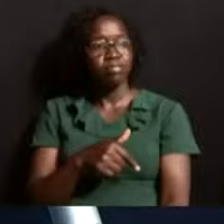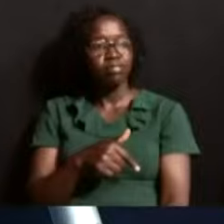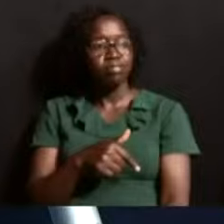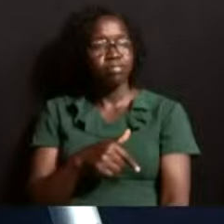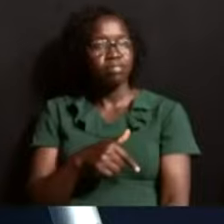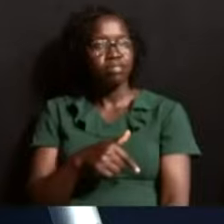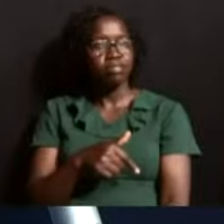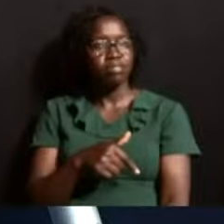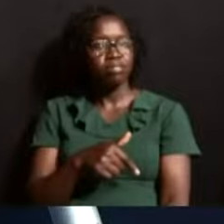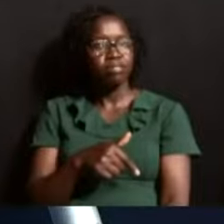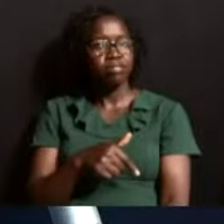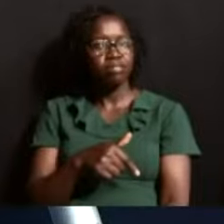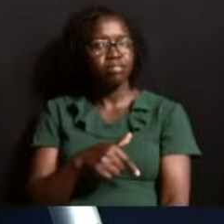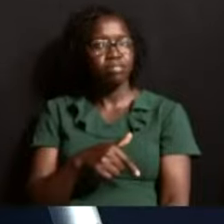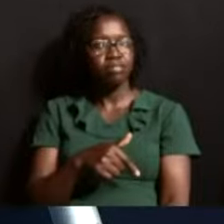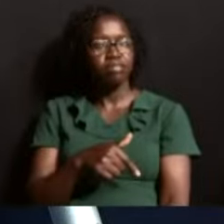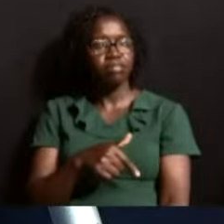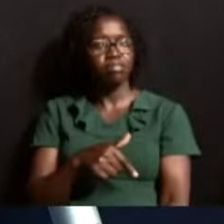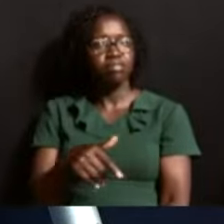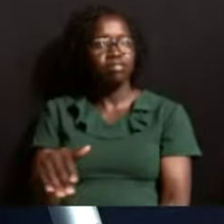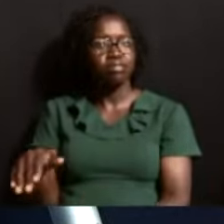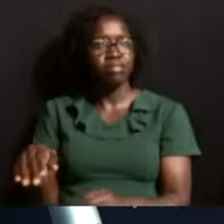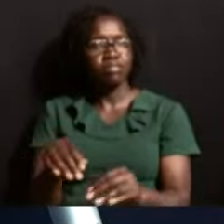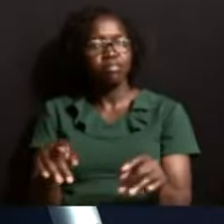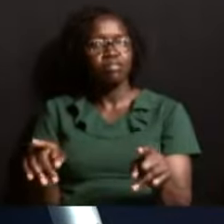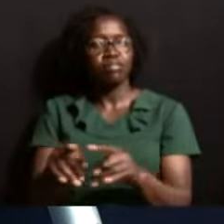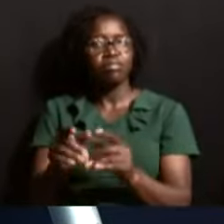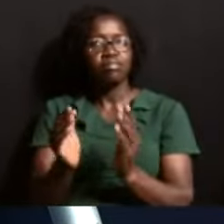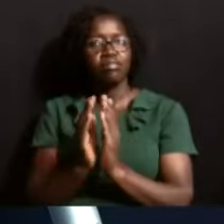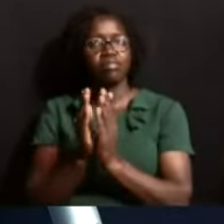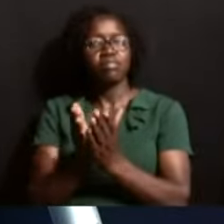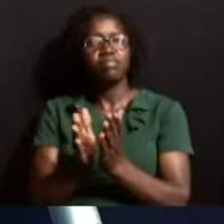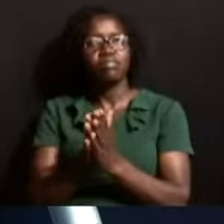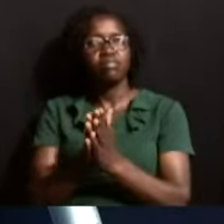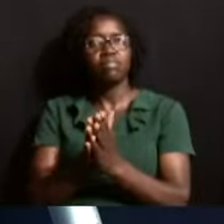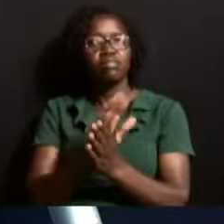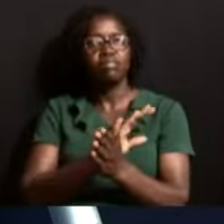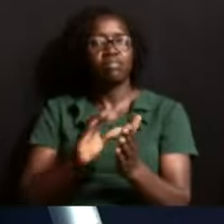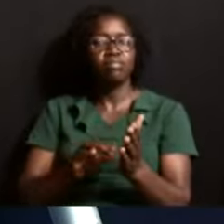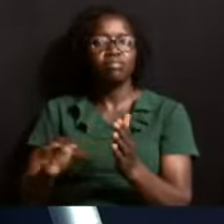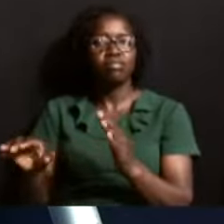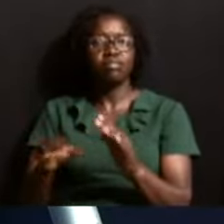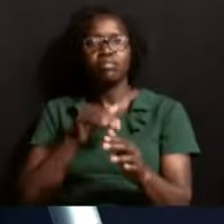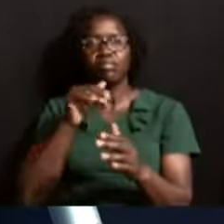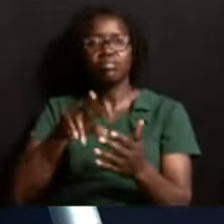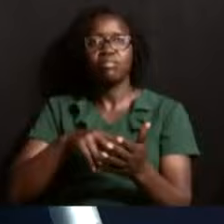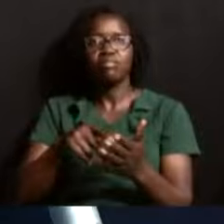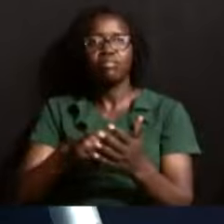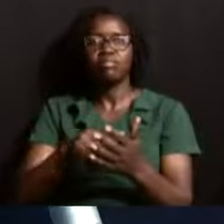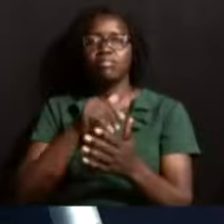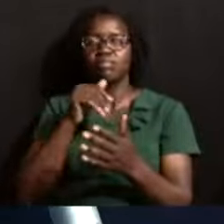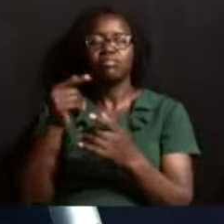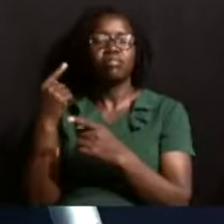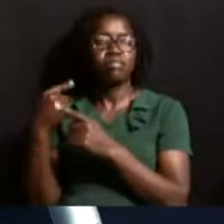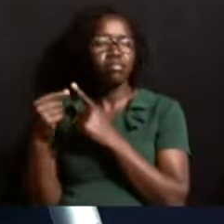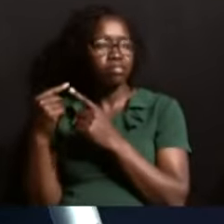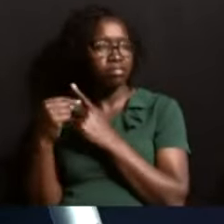Moving in the same boat with Christ does not mean that we will not